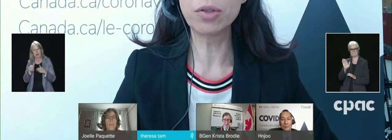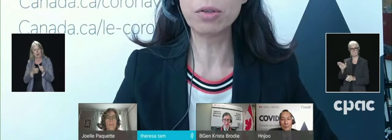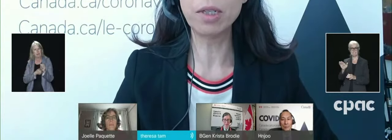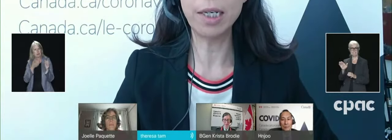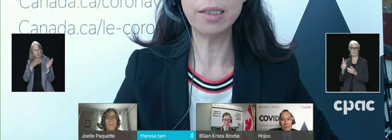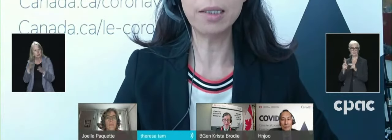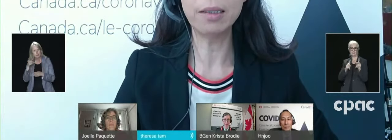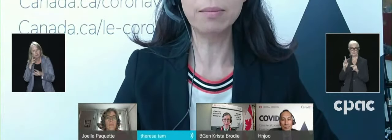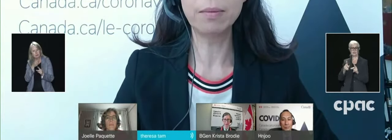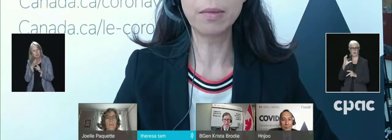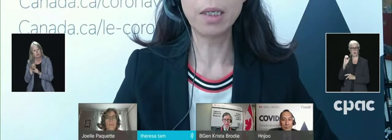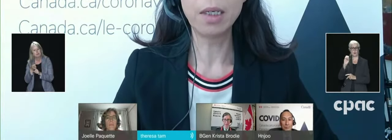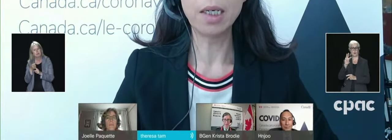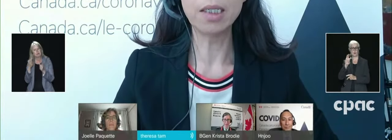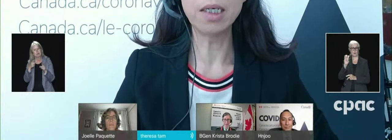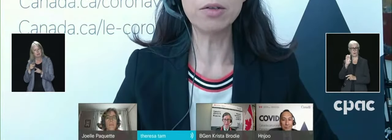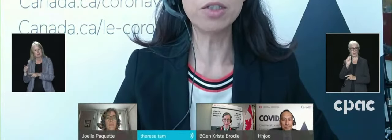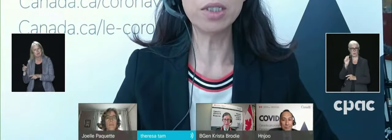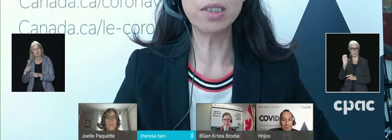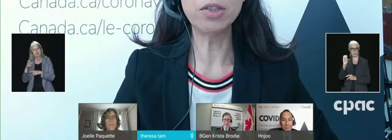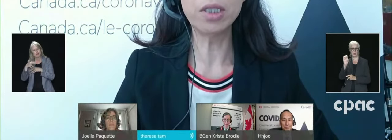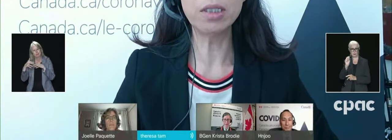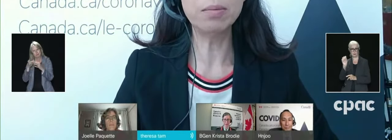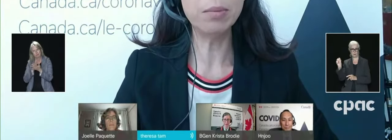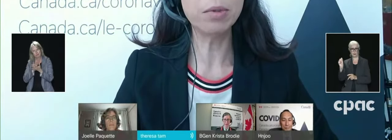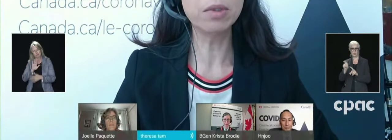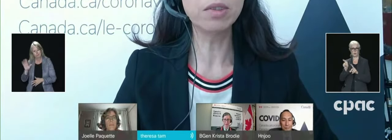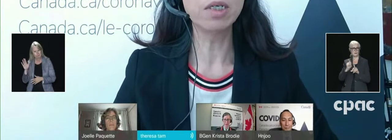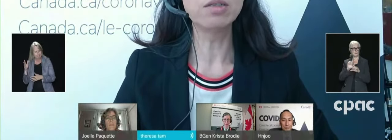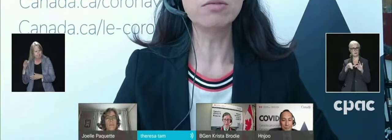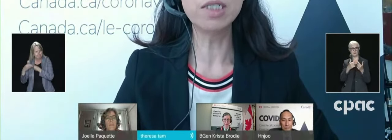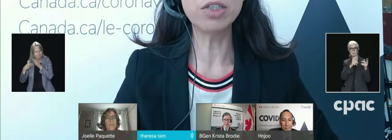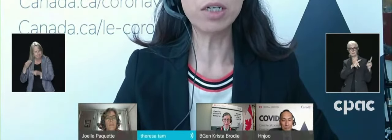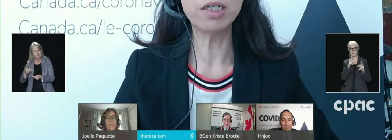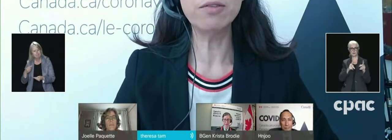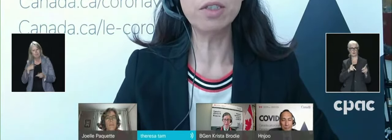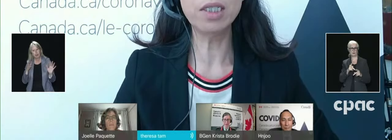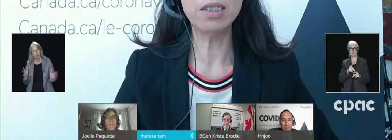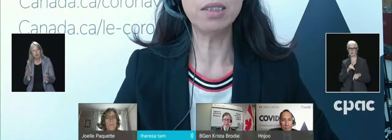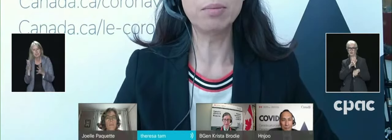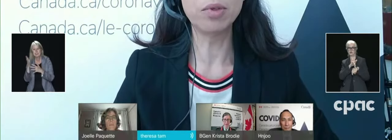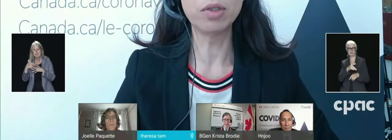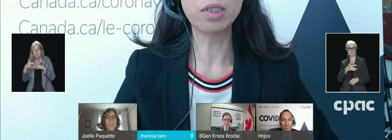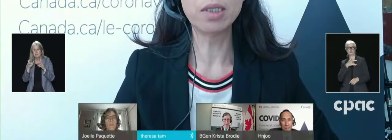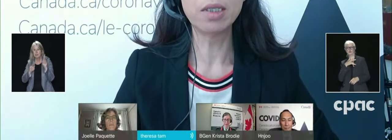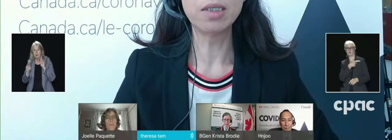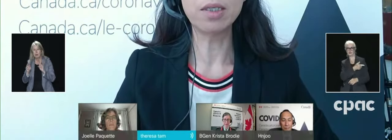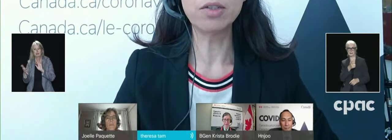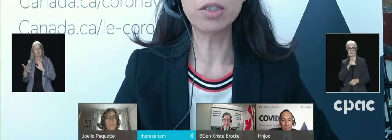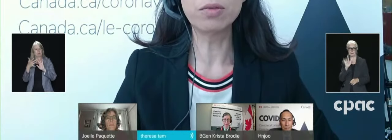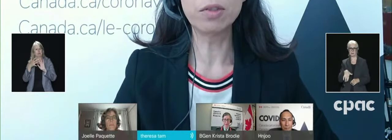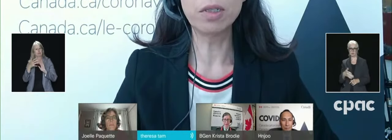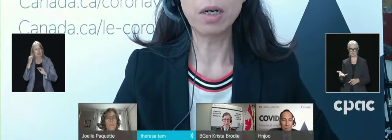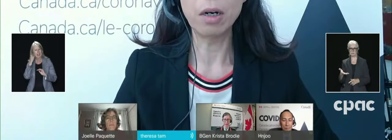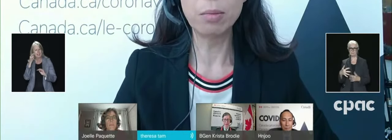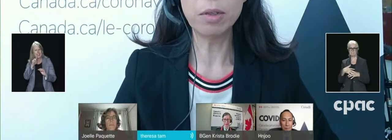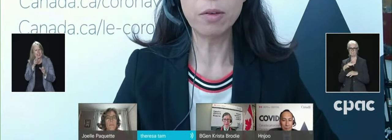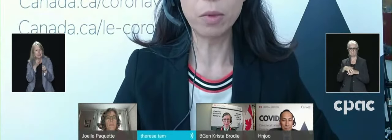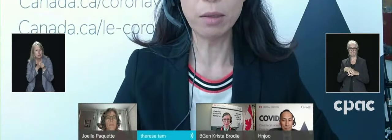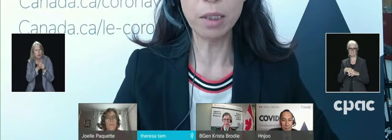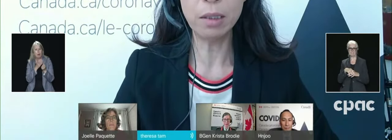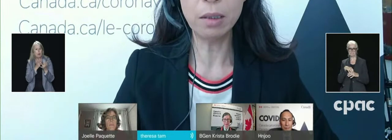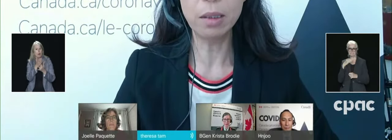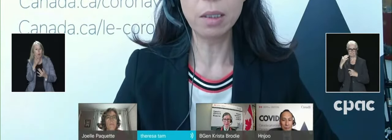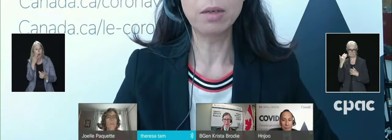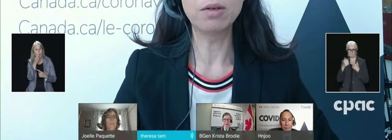residential school legacy. I encourage Indigenous peoples to reach out if you need support, such as through the Hope